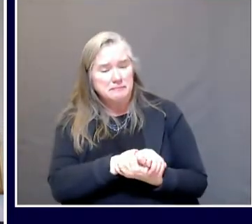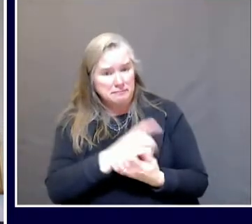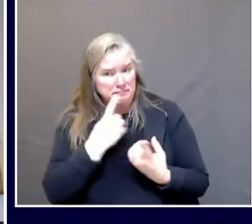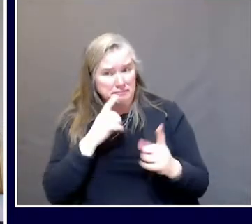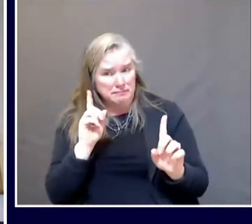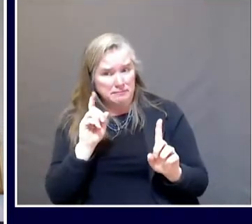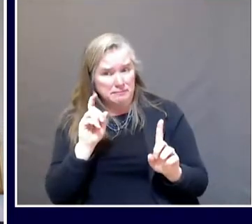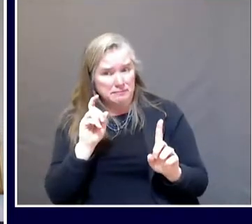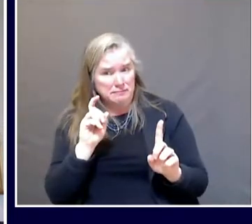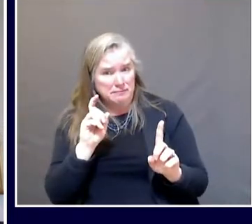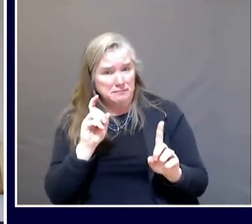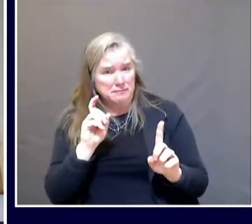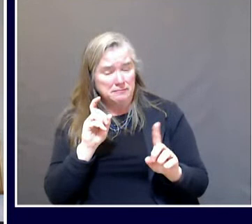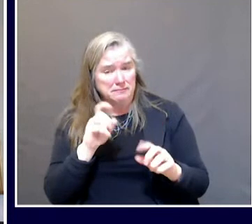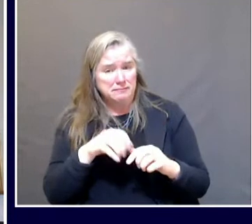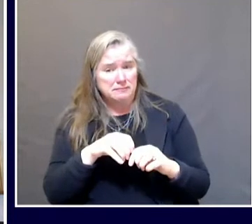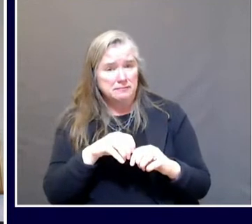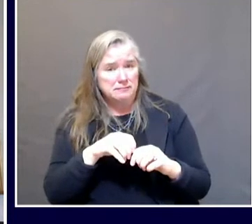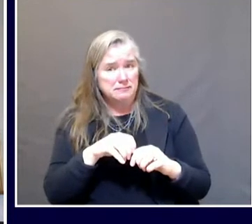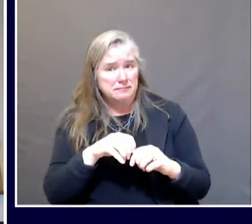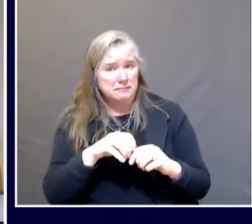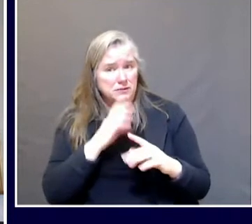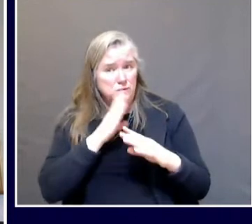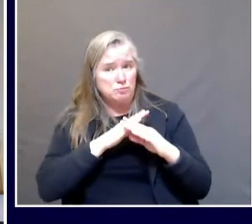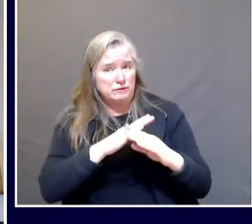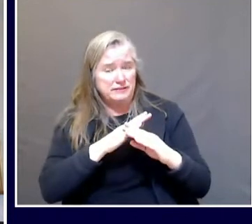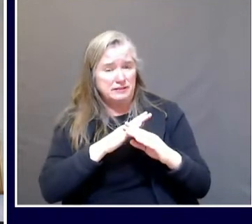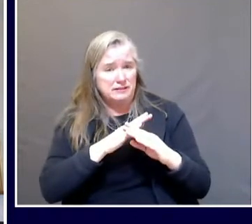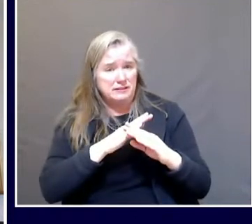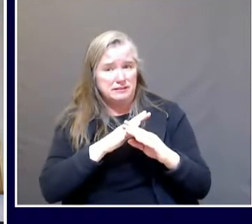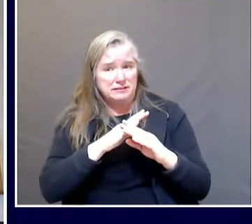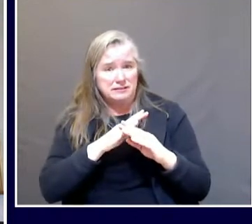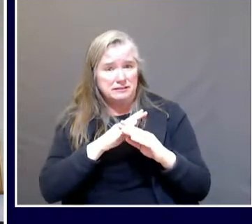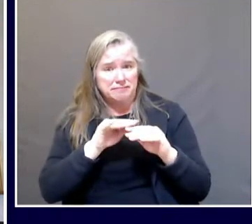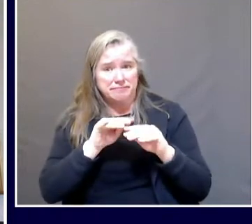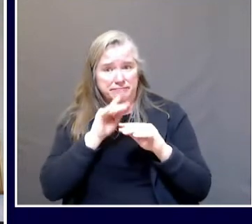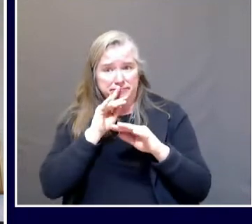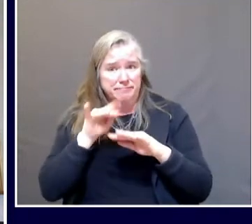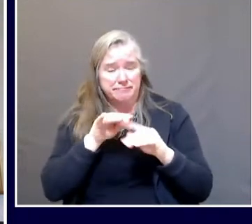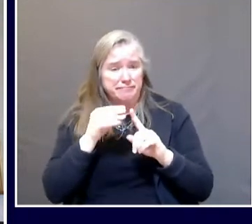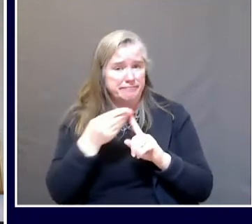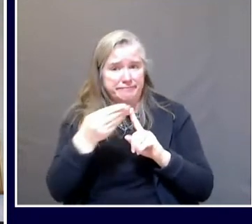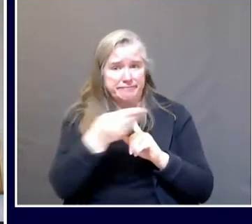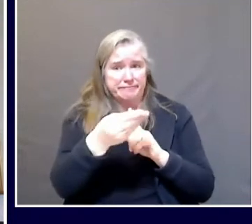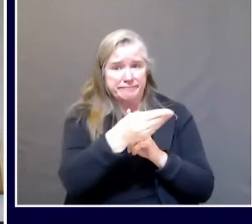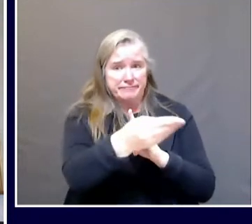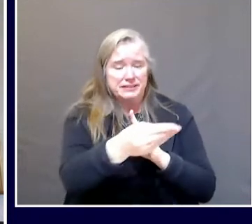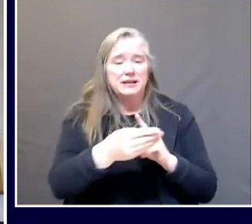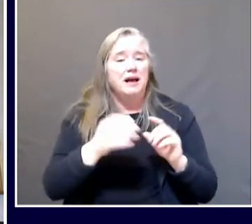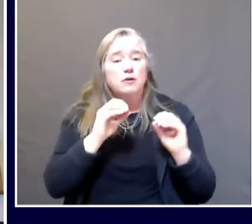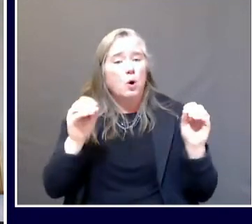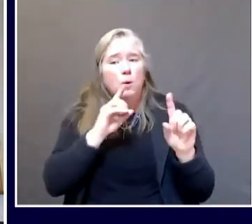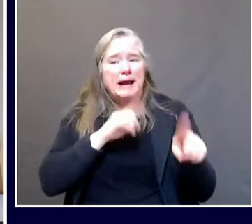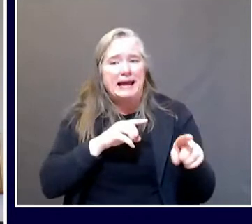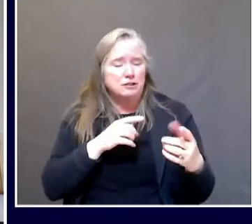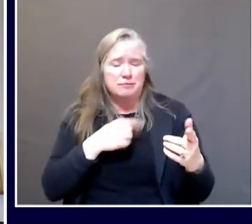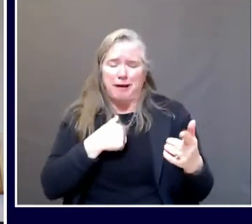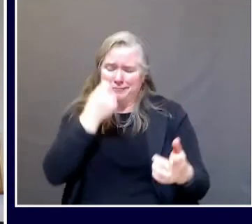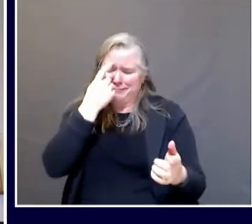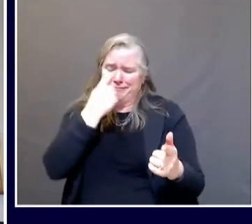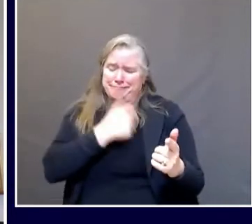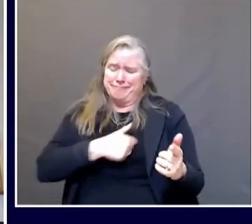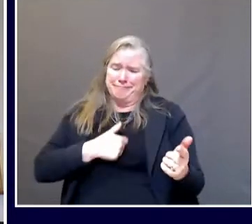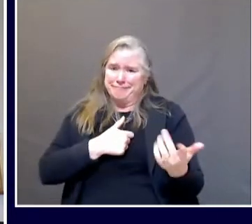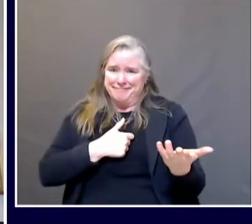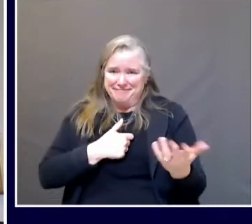enough at preventing the spread of the particles. And if you don't have a immediate answer to this, I totally understand that.